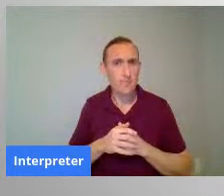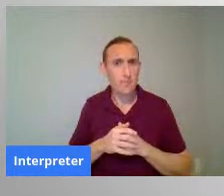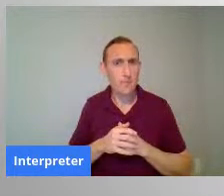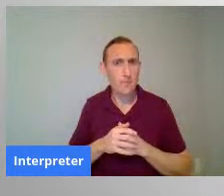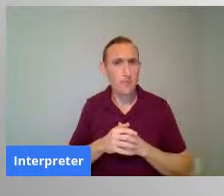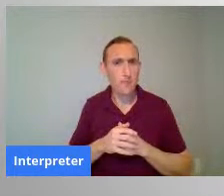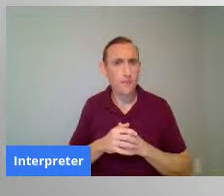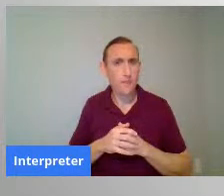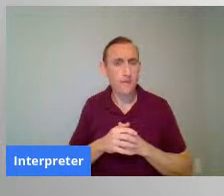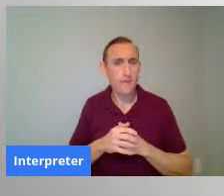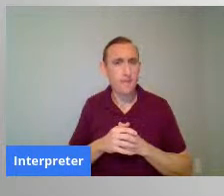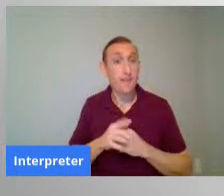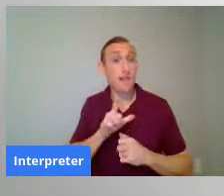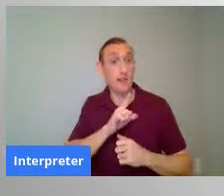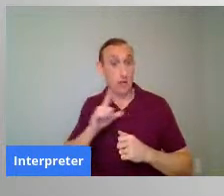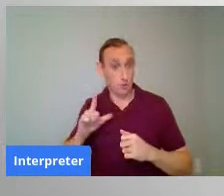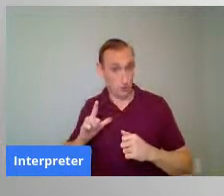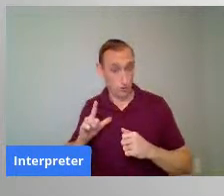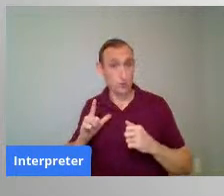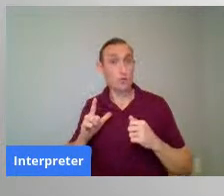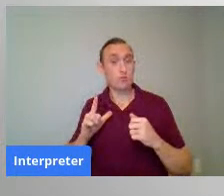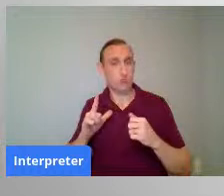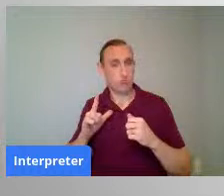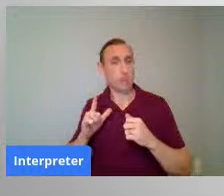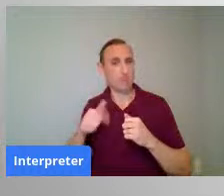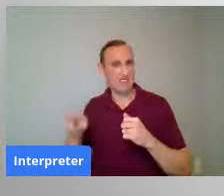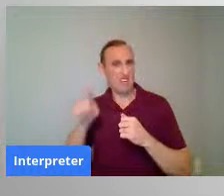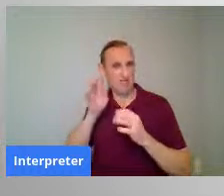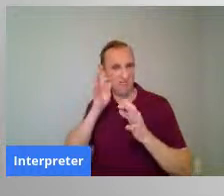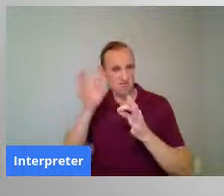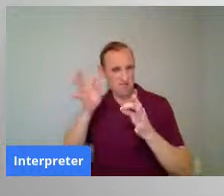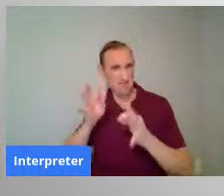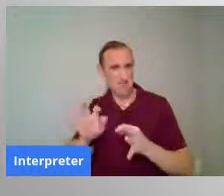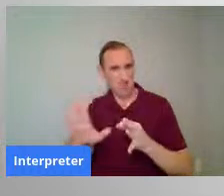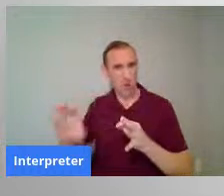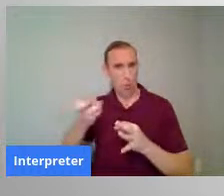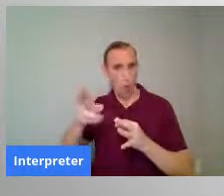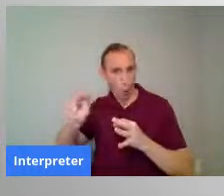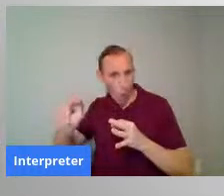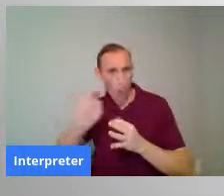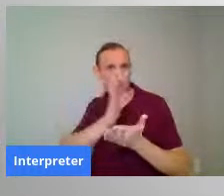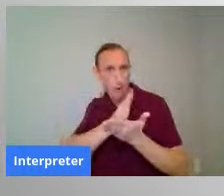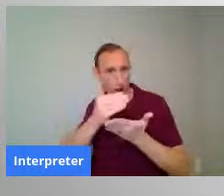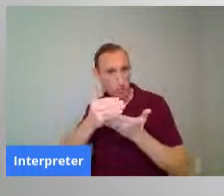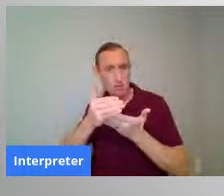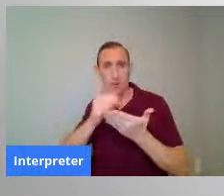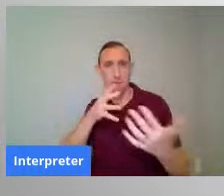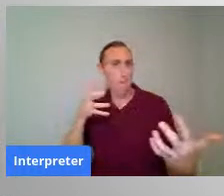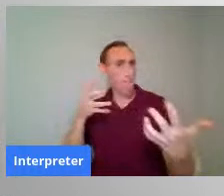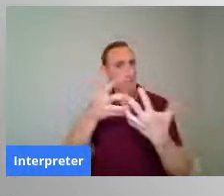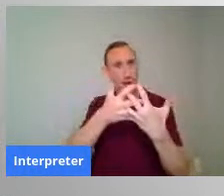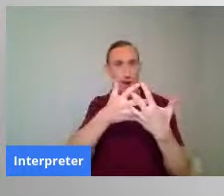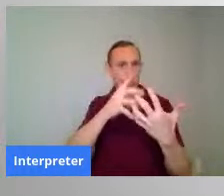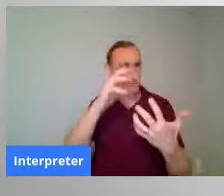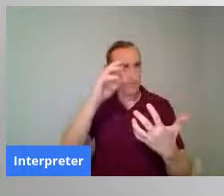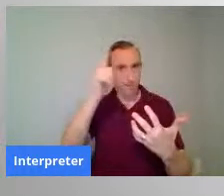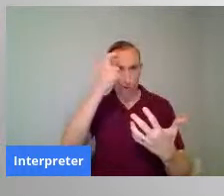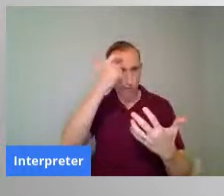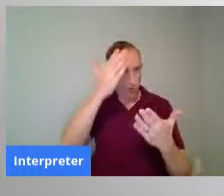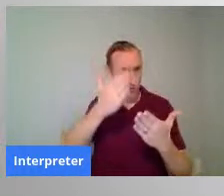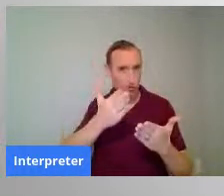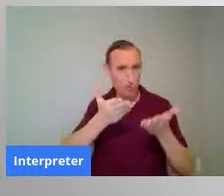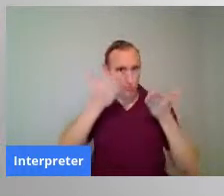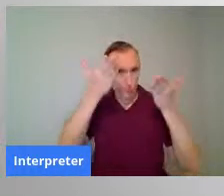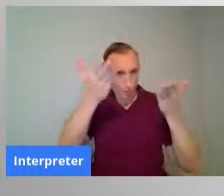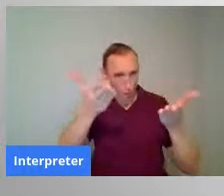turned around with their own budget, which strongly mirrors exactly what the government put out. And it's highly likely that we